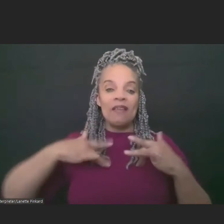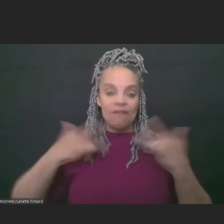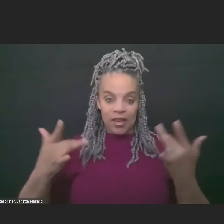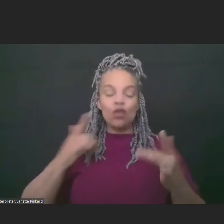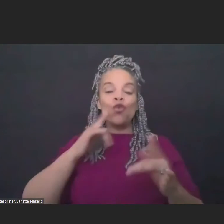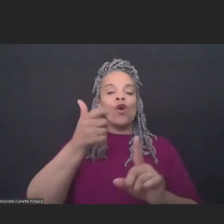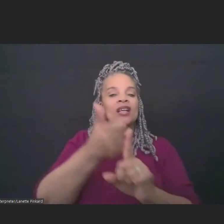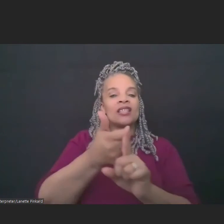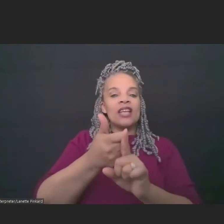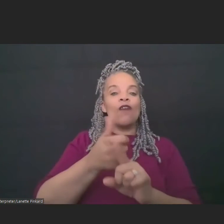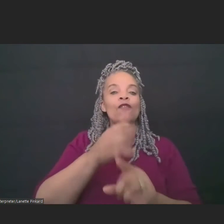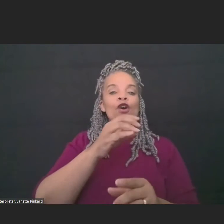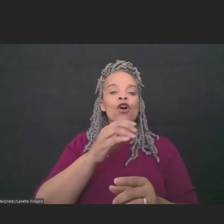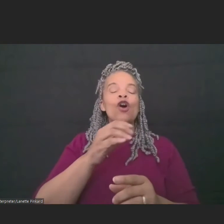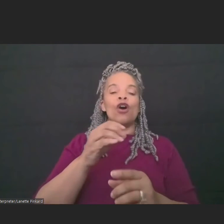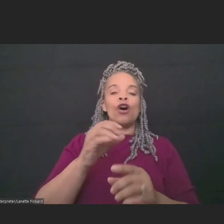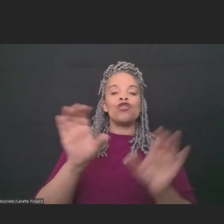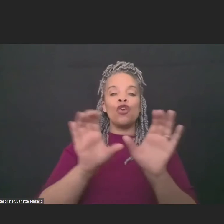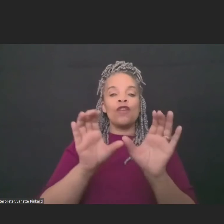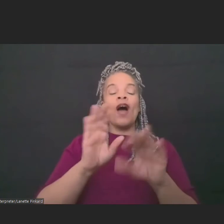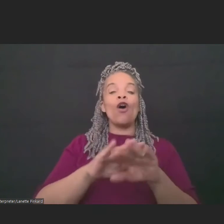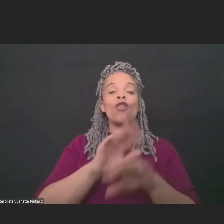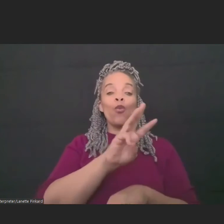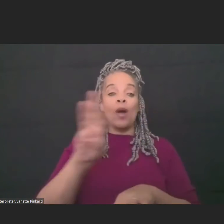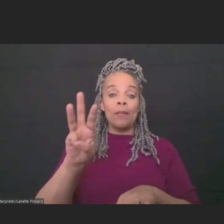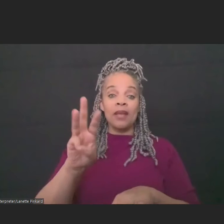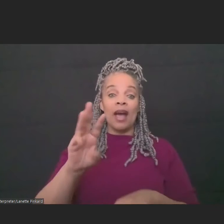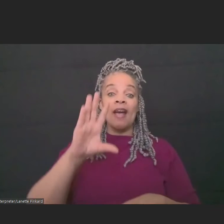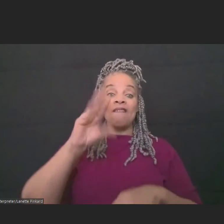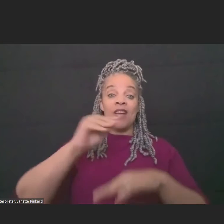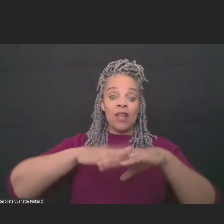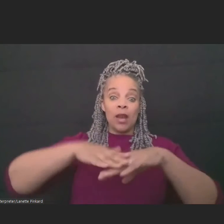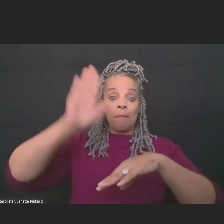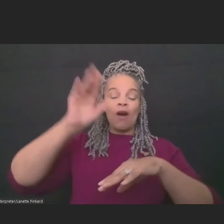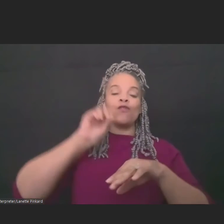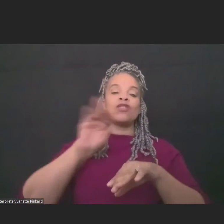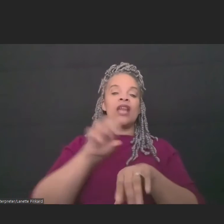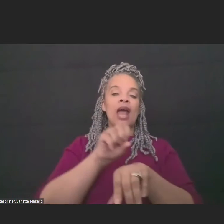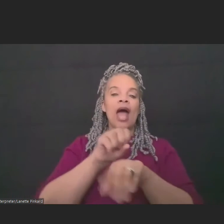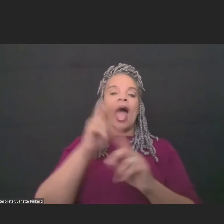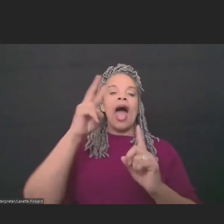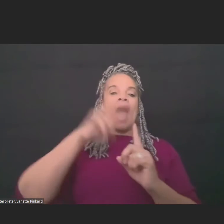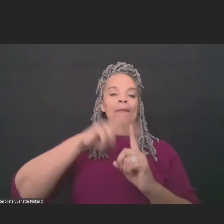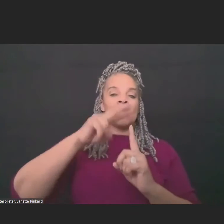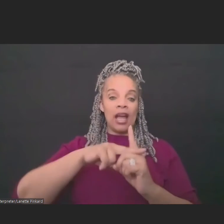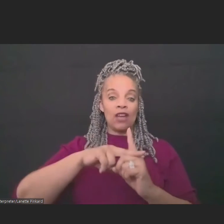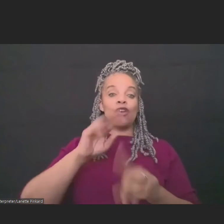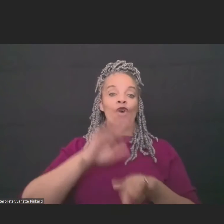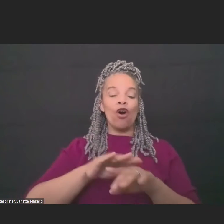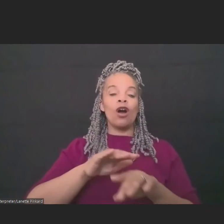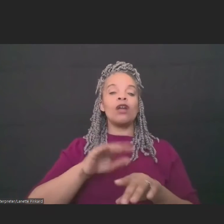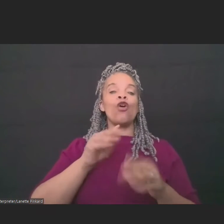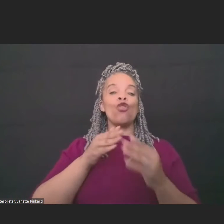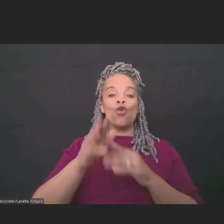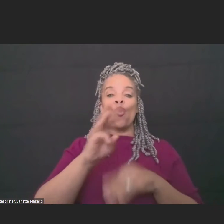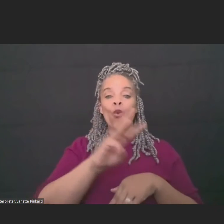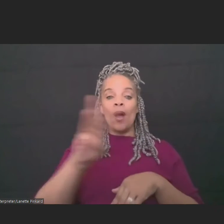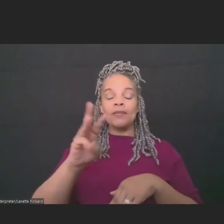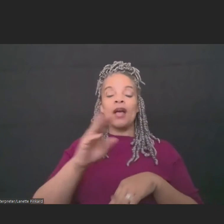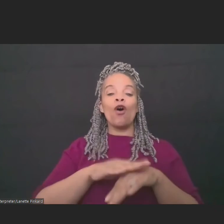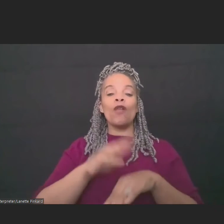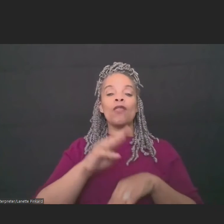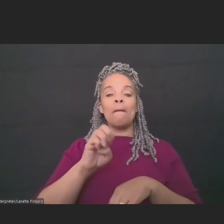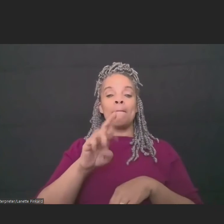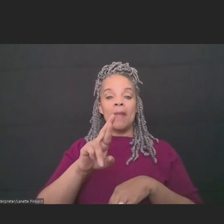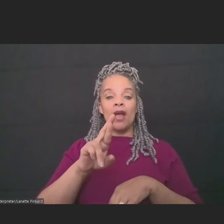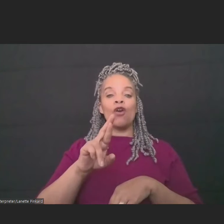the website. 50 and above, you'll send an application in through the website, and the mayor's office will approve or advise